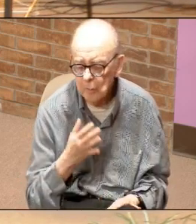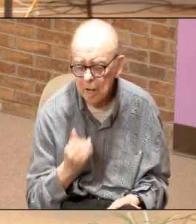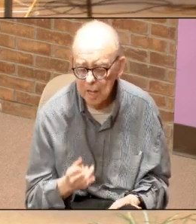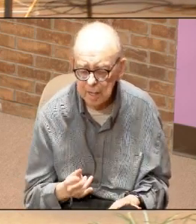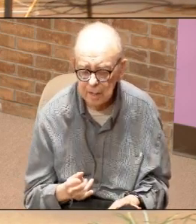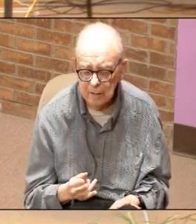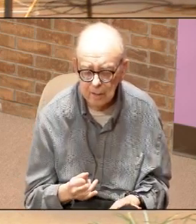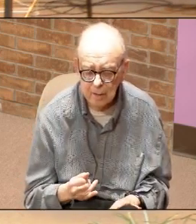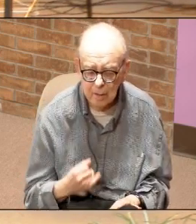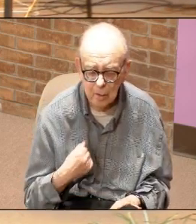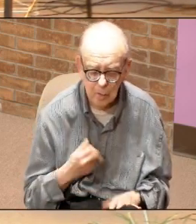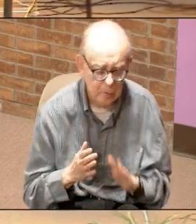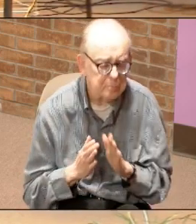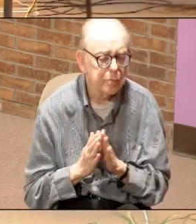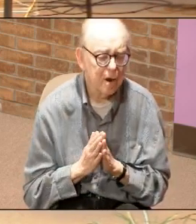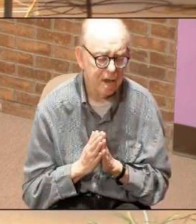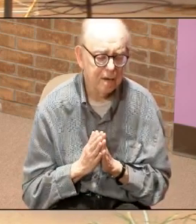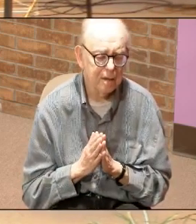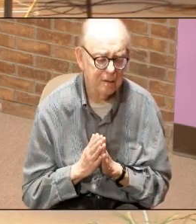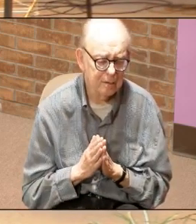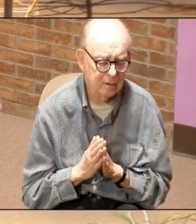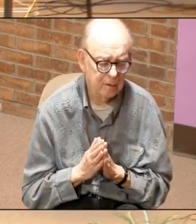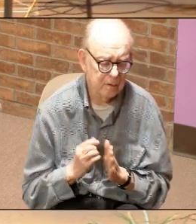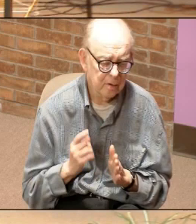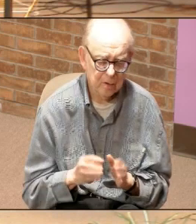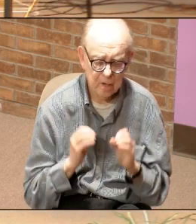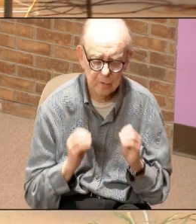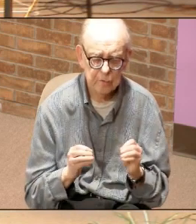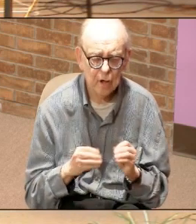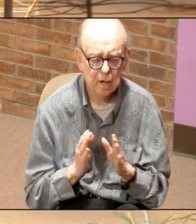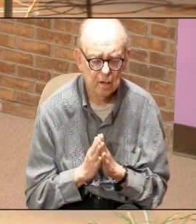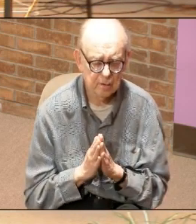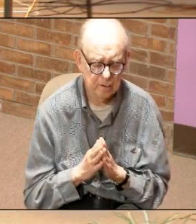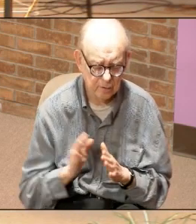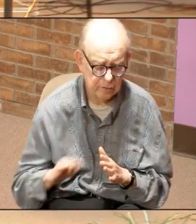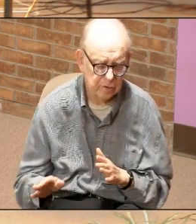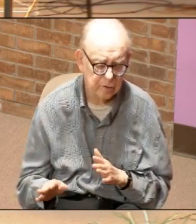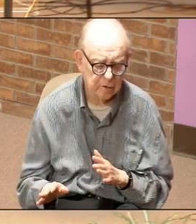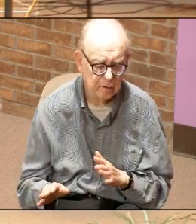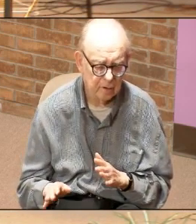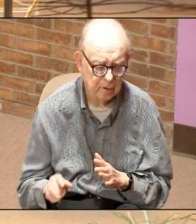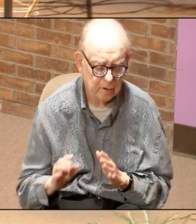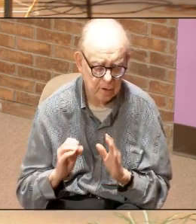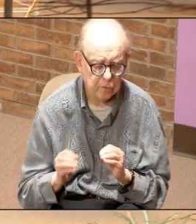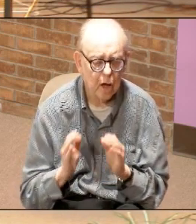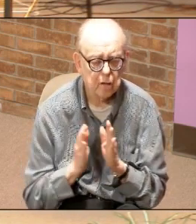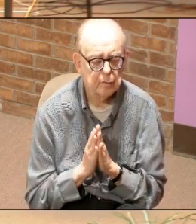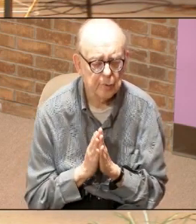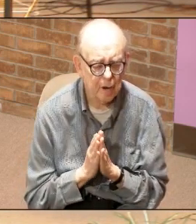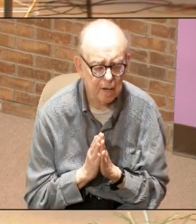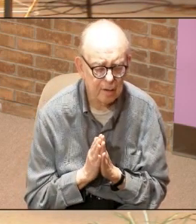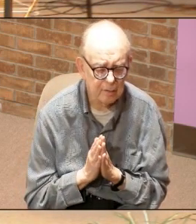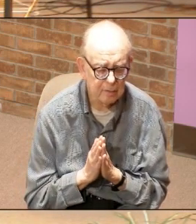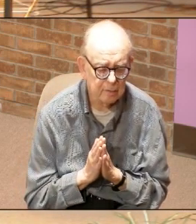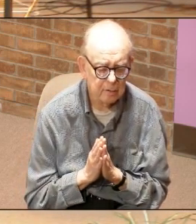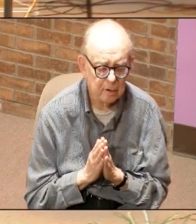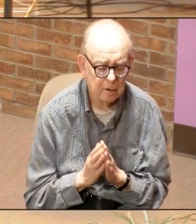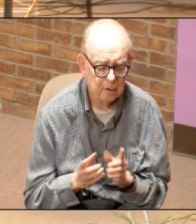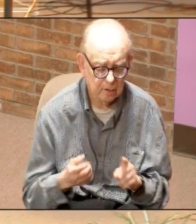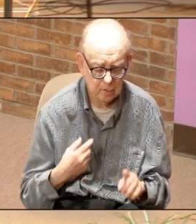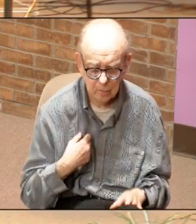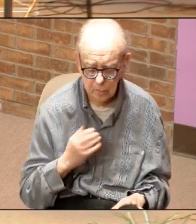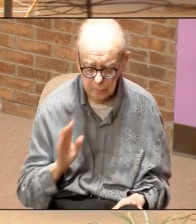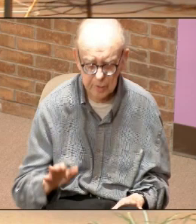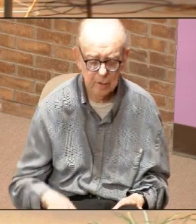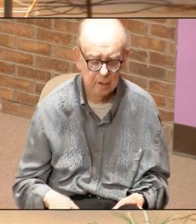Why? Because we prayed. We were taught to pray. Children we're taught to pray. When I